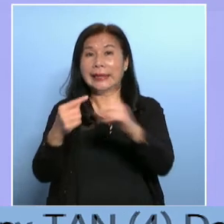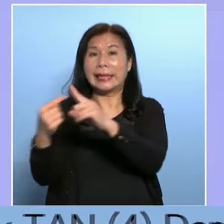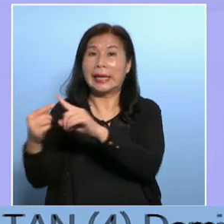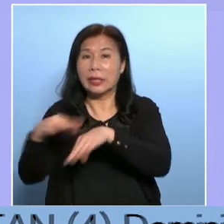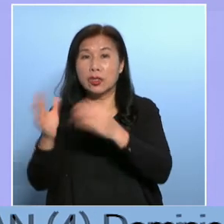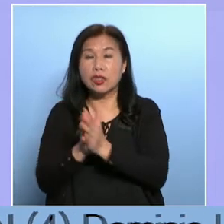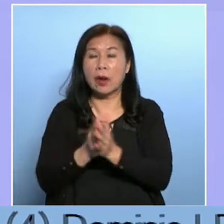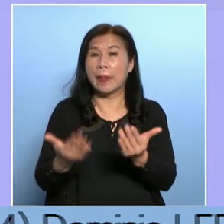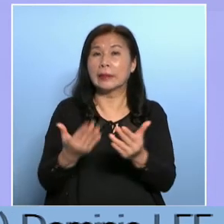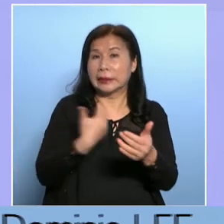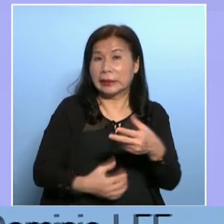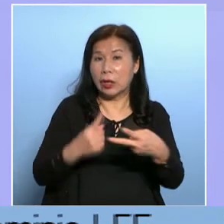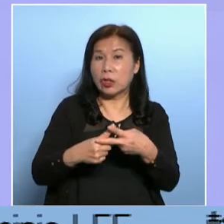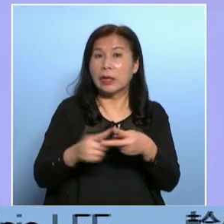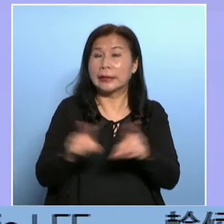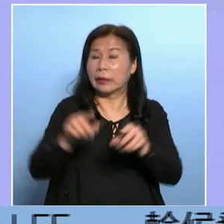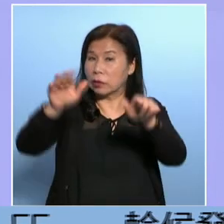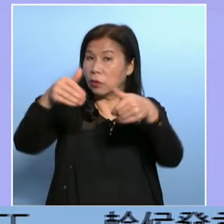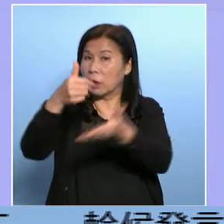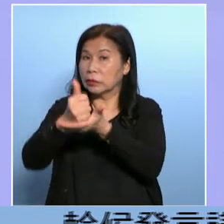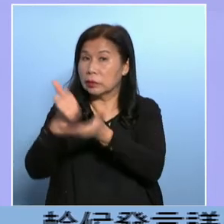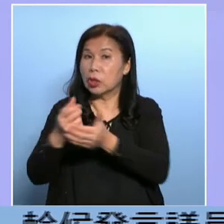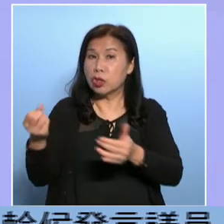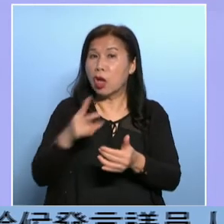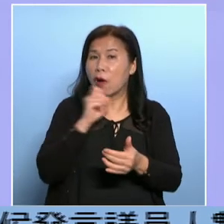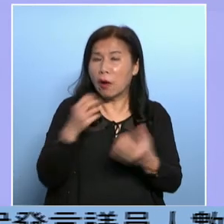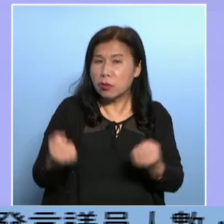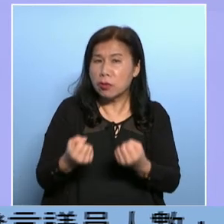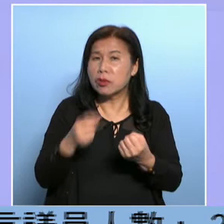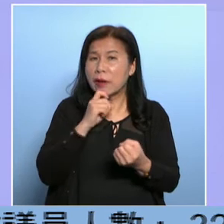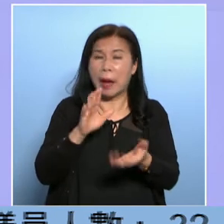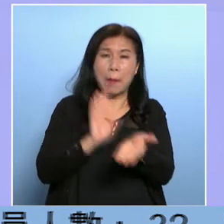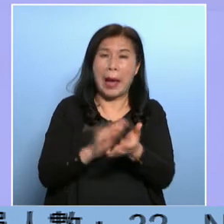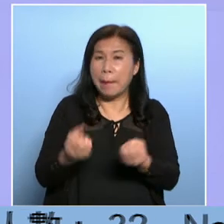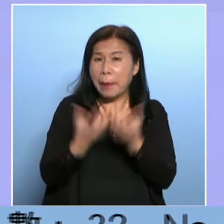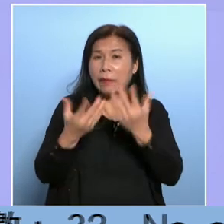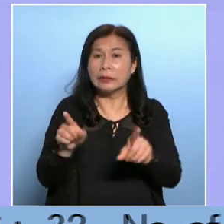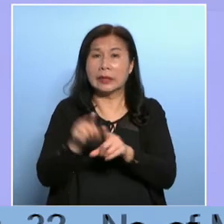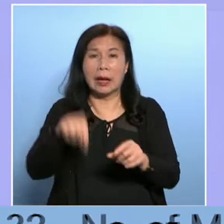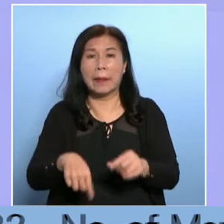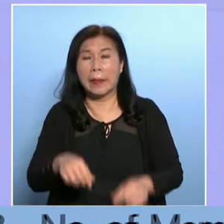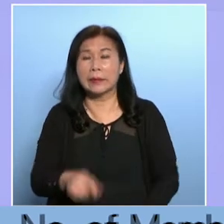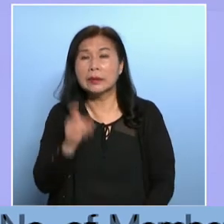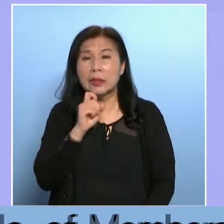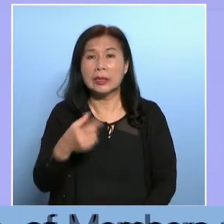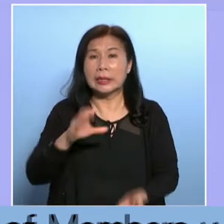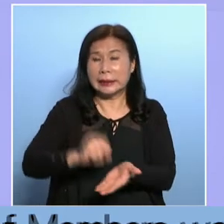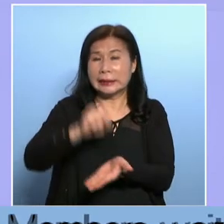You should mobilize the civic society resources in case of the next epidemic.